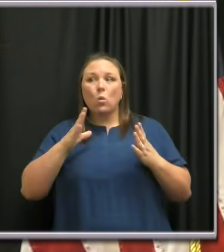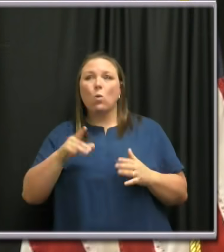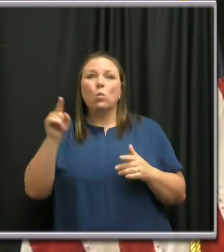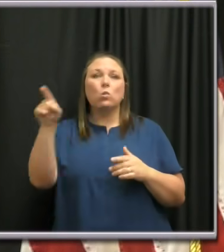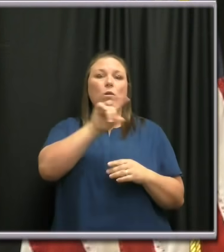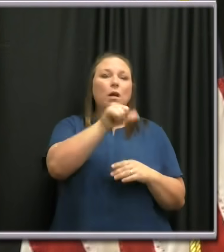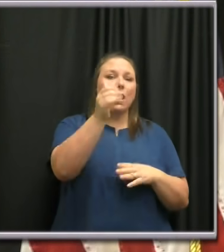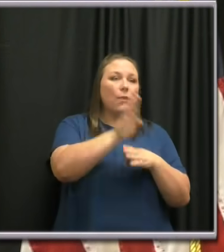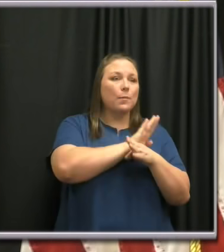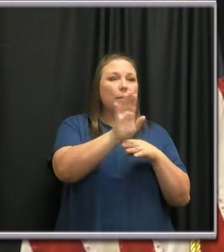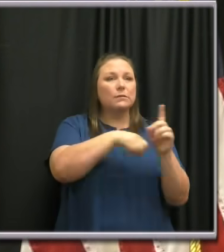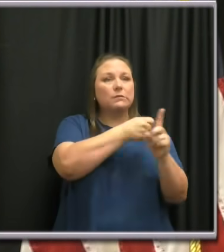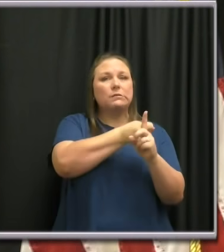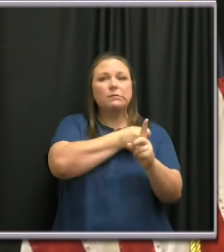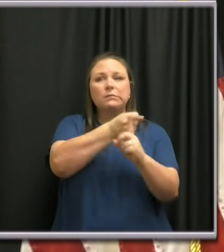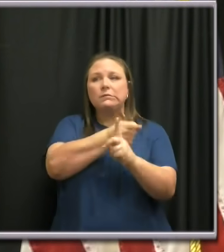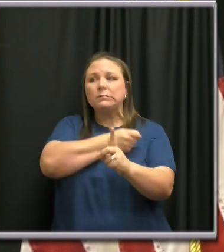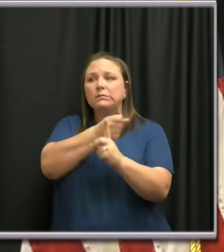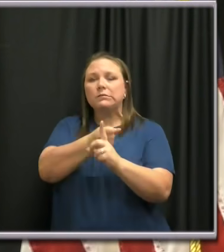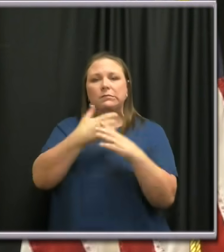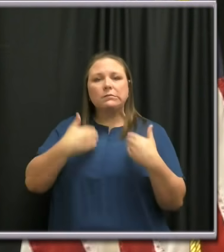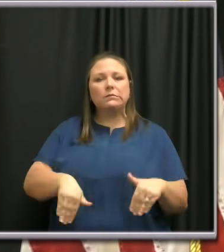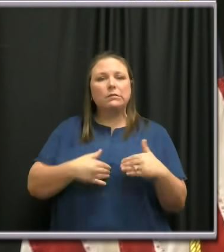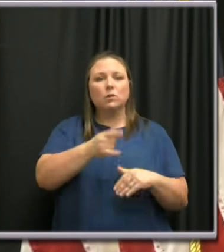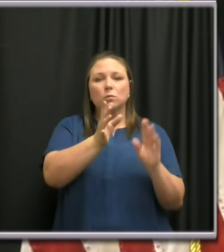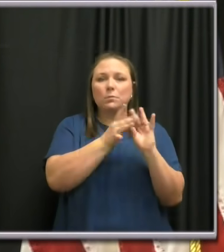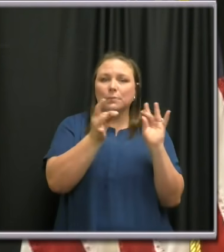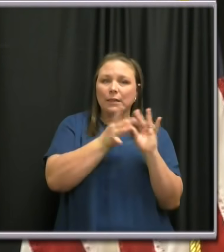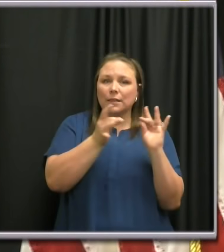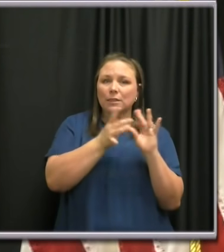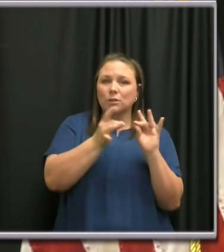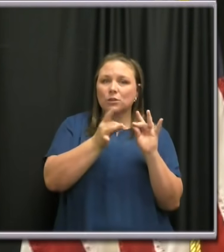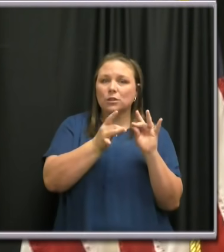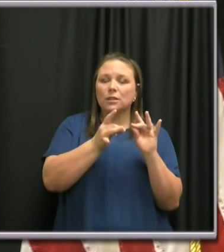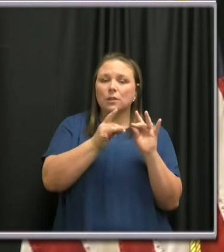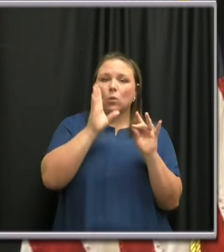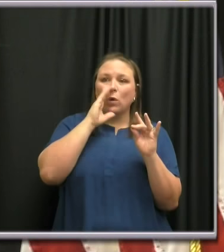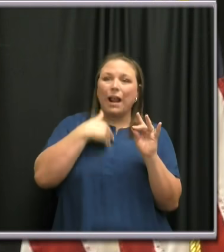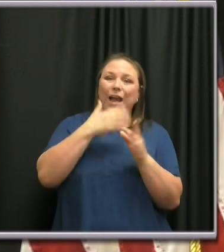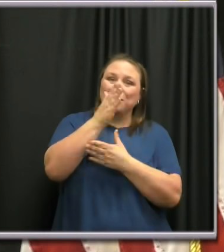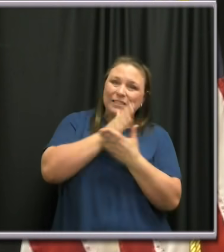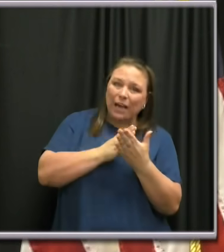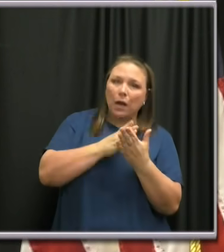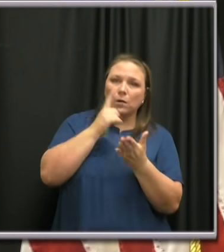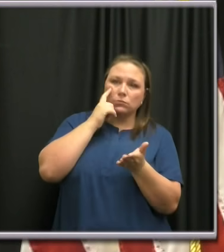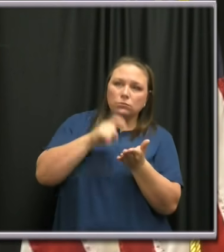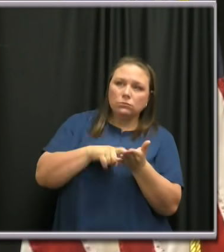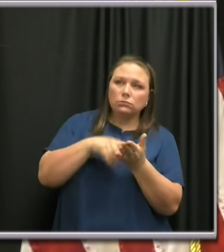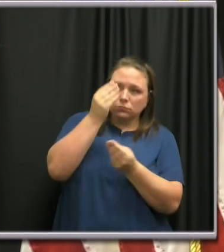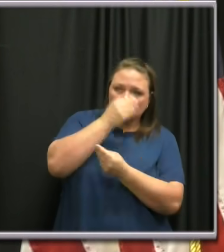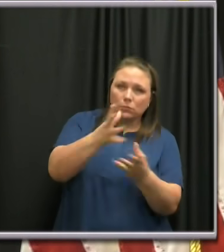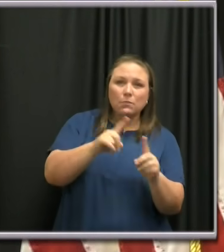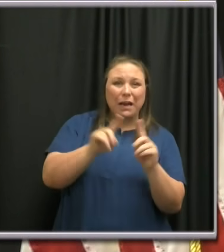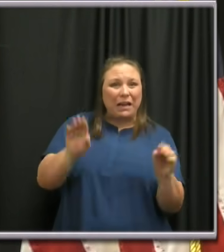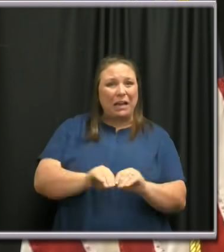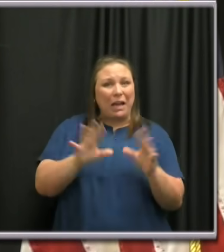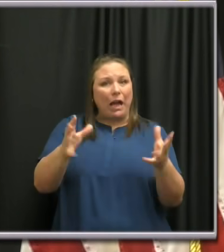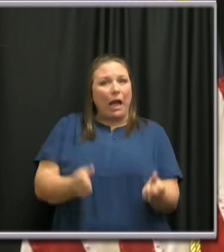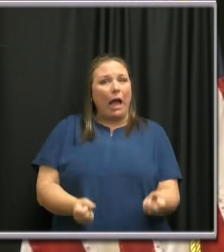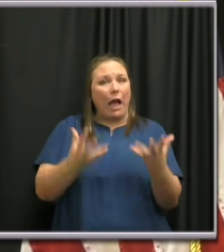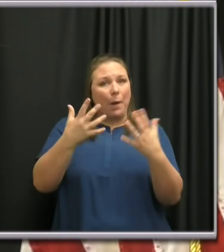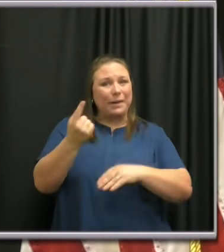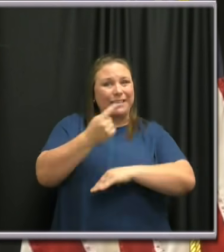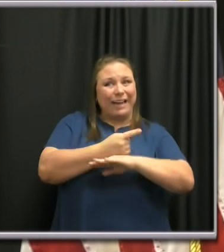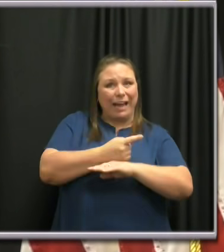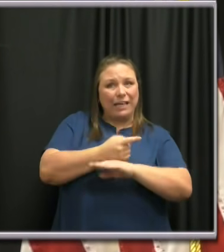businesses that will be impacted by the different phases, you mentioned briefly in your remarks that there would be some notice, but can you give any clarification on how much